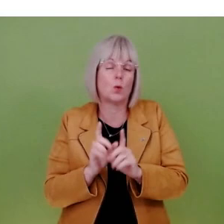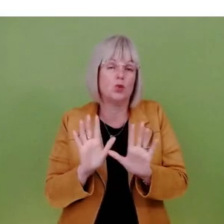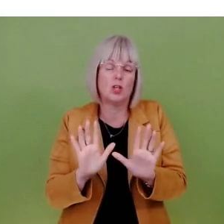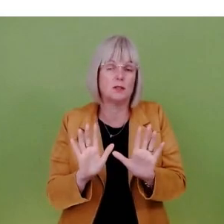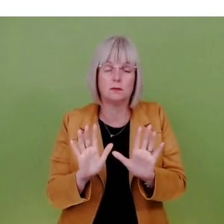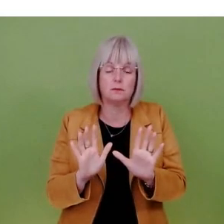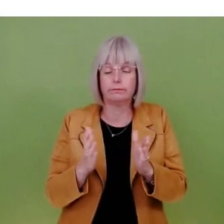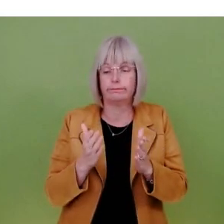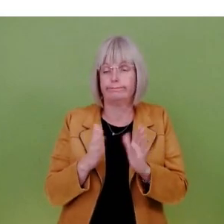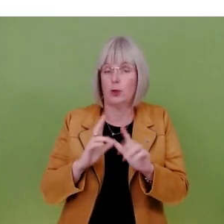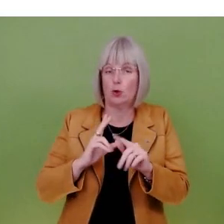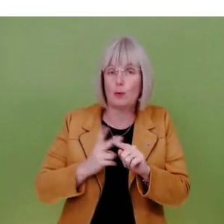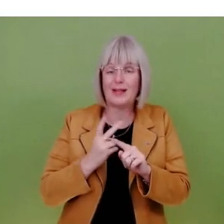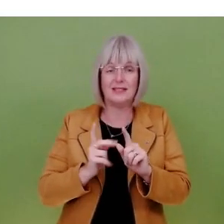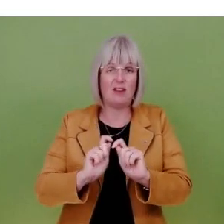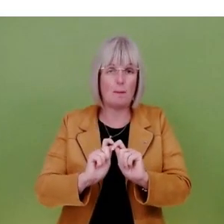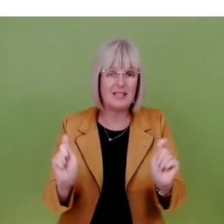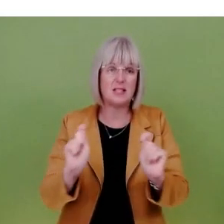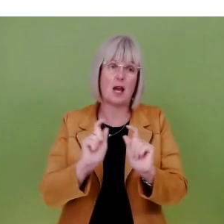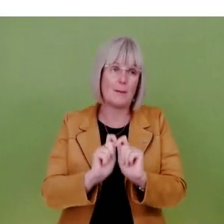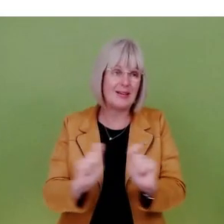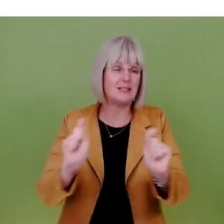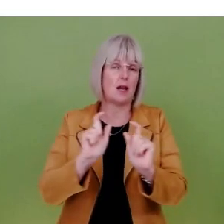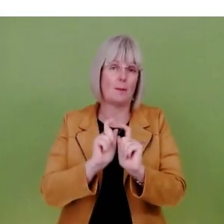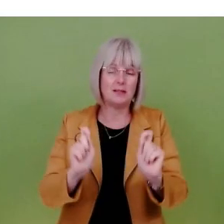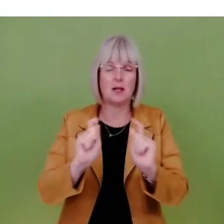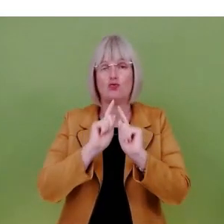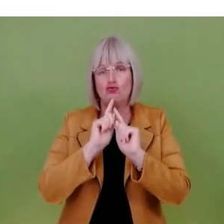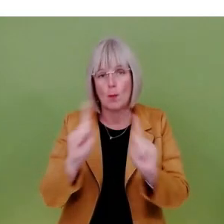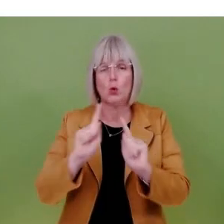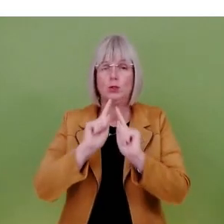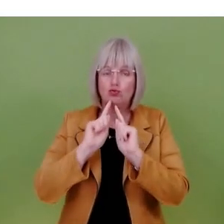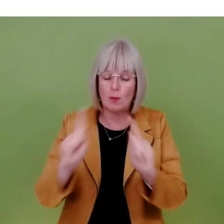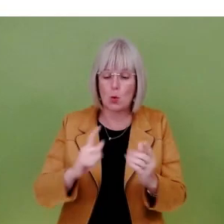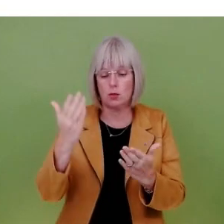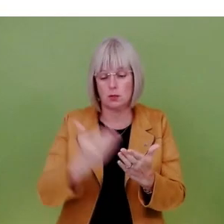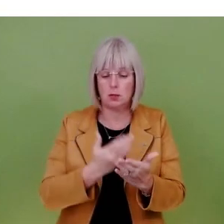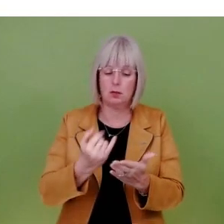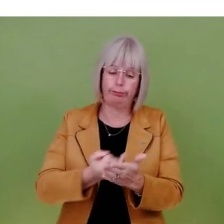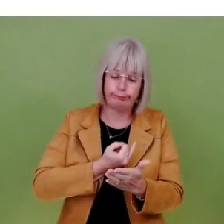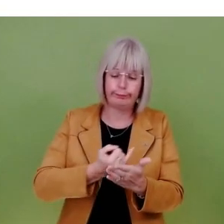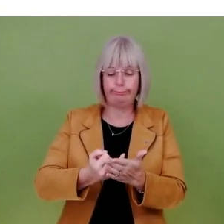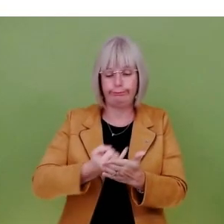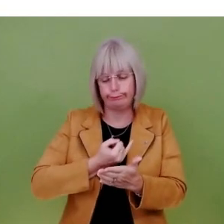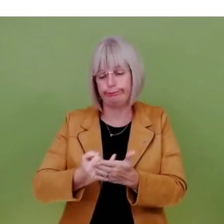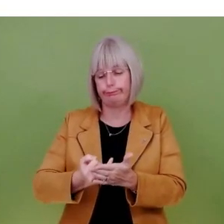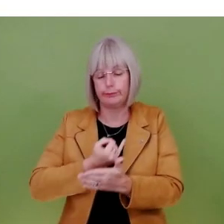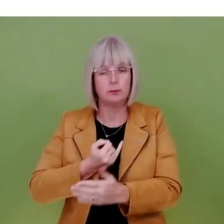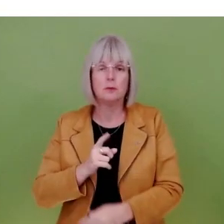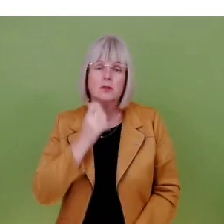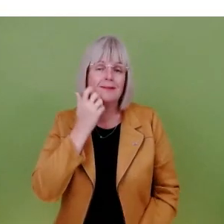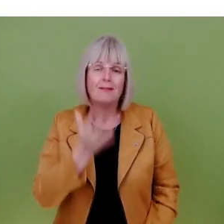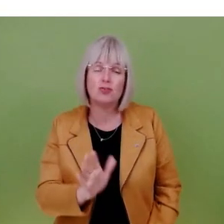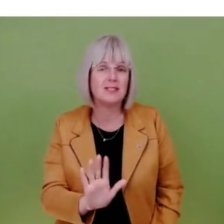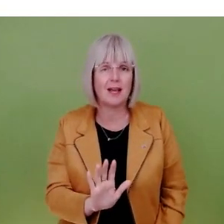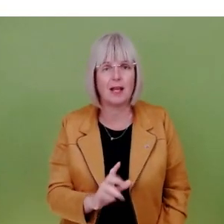repetitive media reports of the injustice and racism, which unfortunately, every day, just yesterday, we heard about